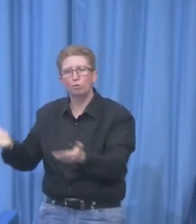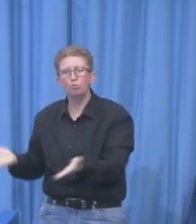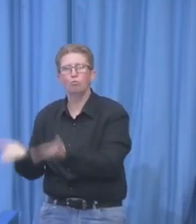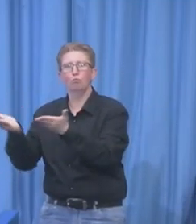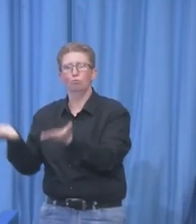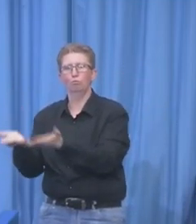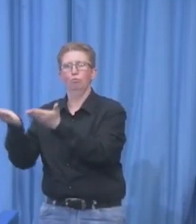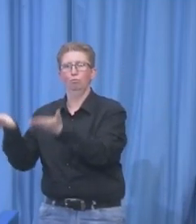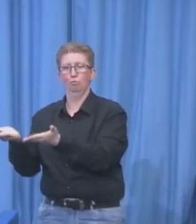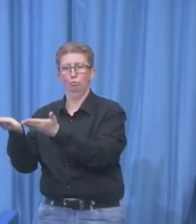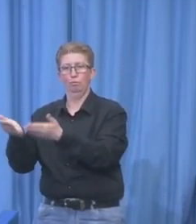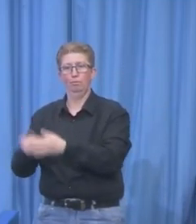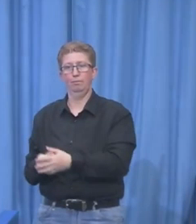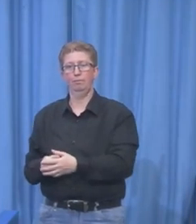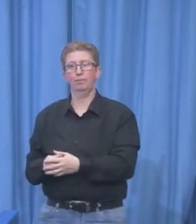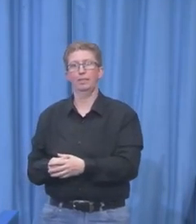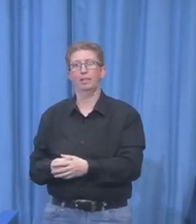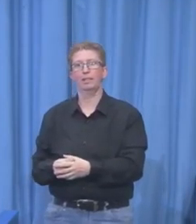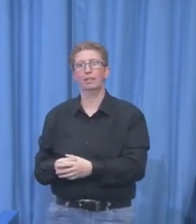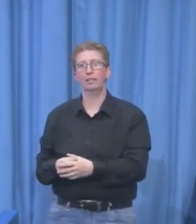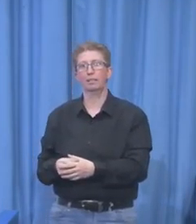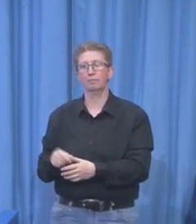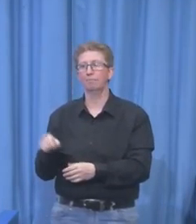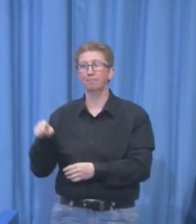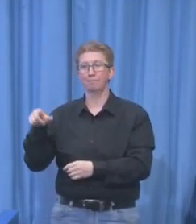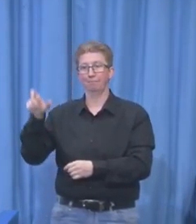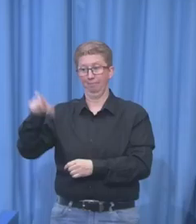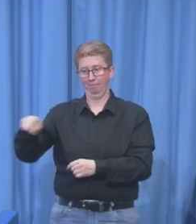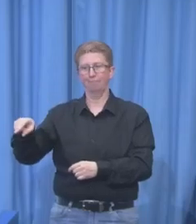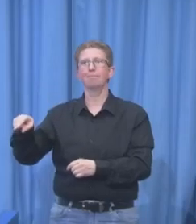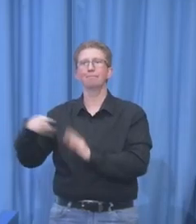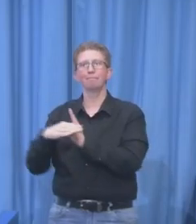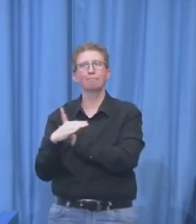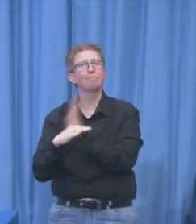in workshops, that the workshops give them skills